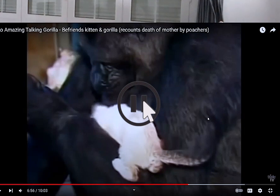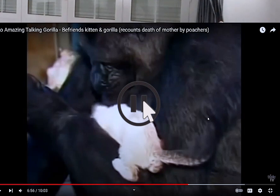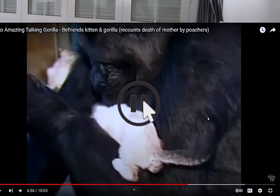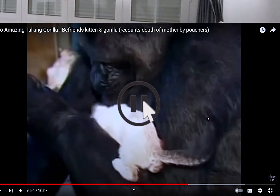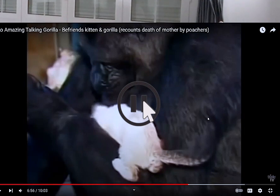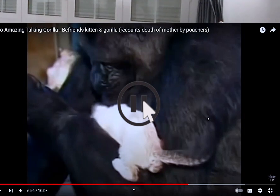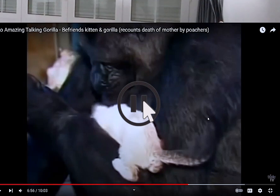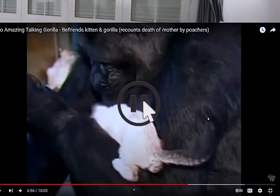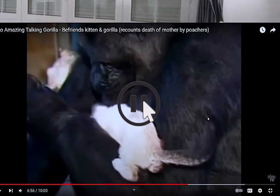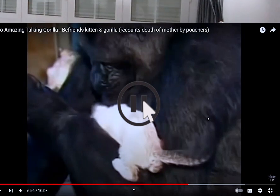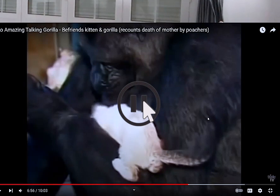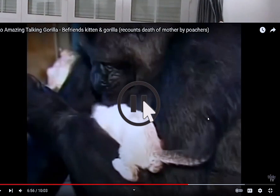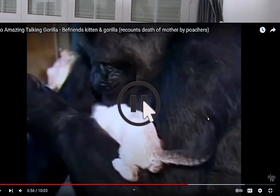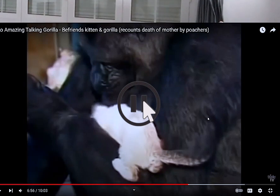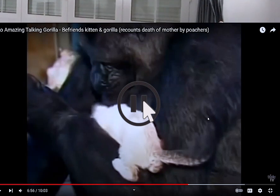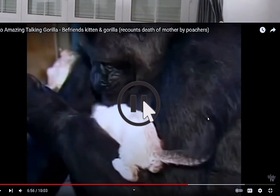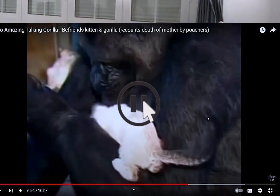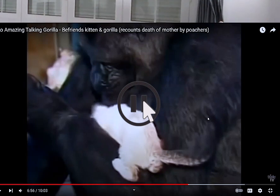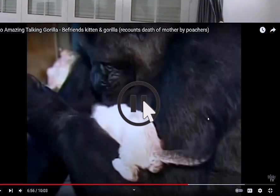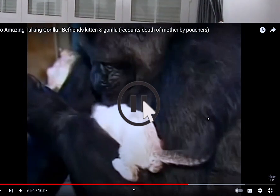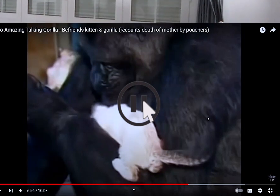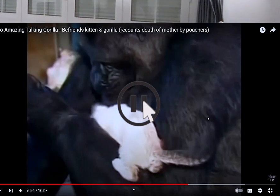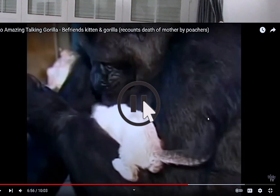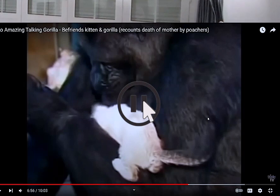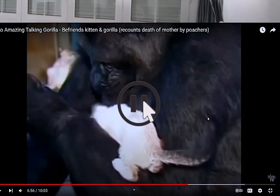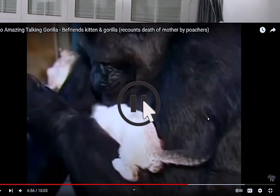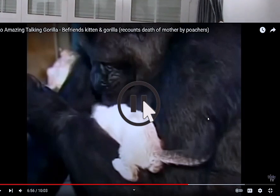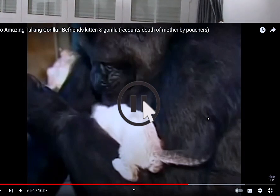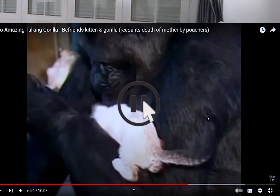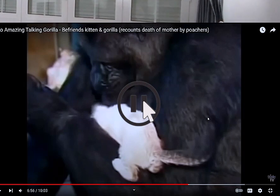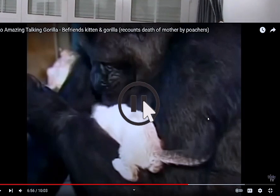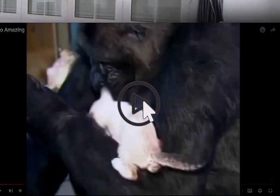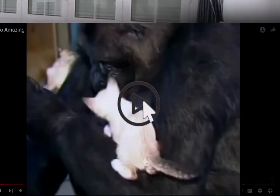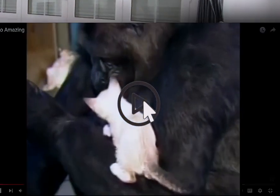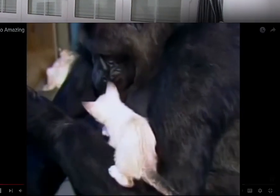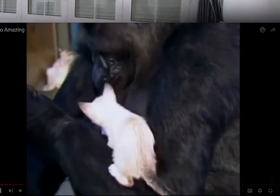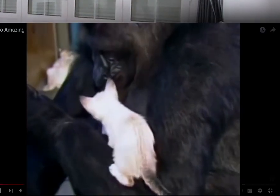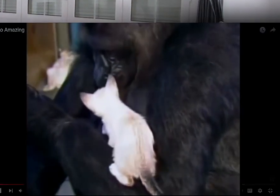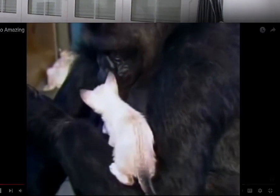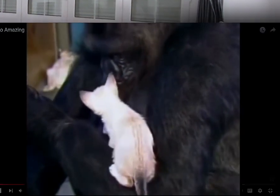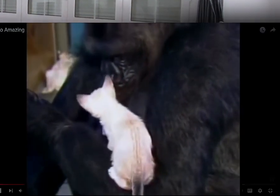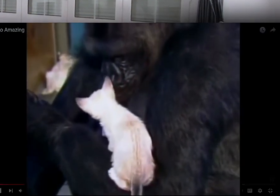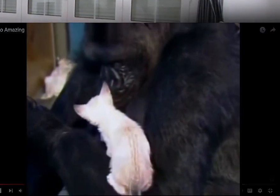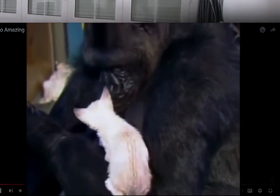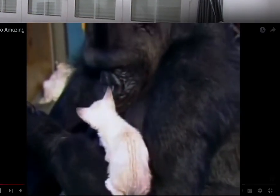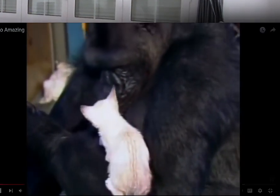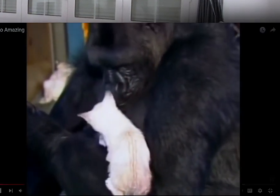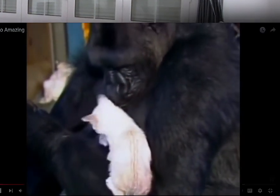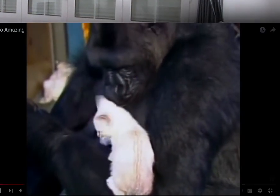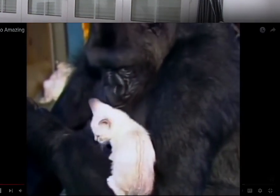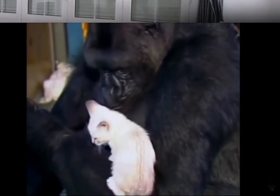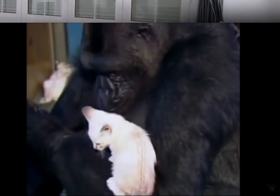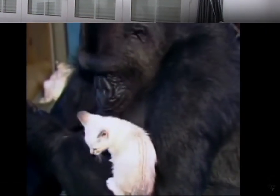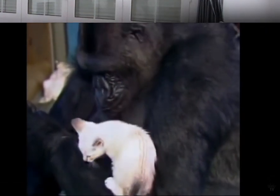it died. I think they've cut that sad bit out of this video, which I'm okay with. The world was trying to help Coco find a